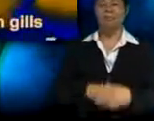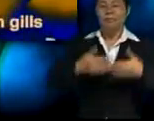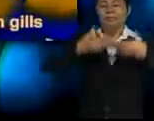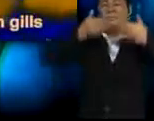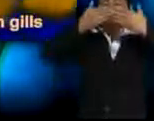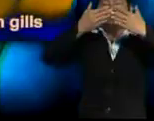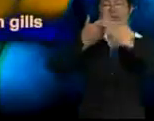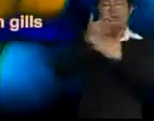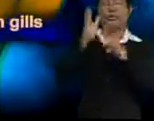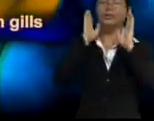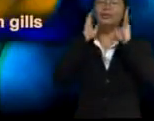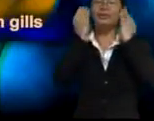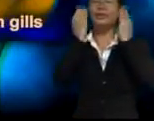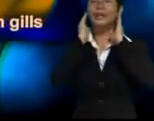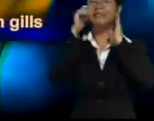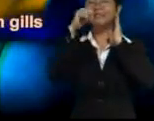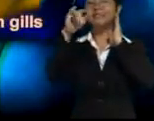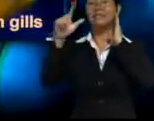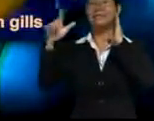Fish breathe through the gills.